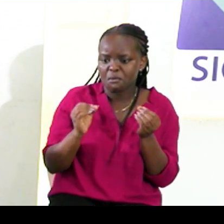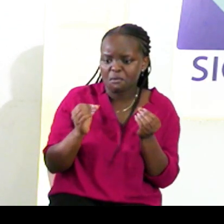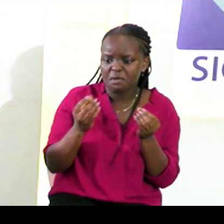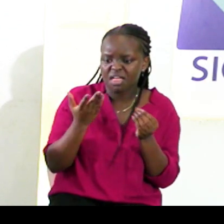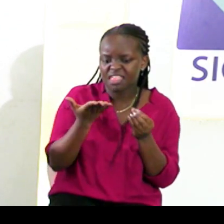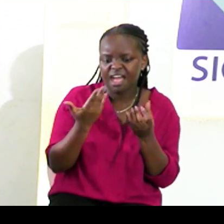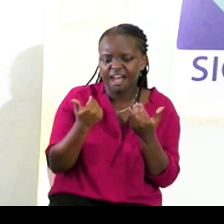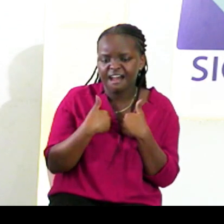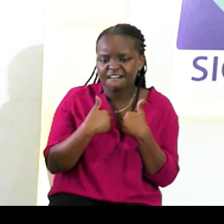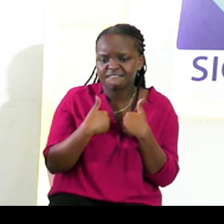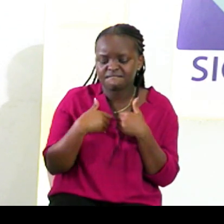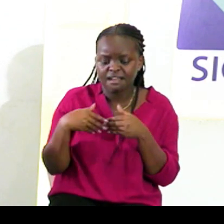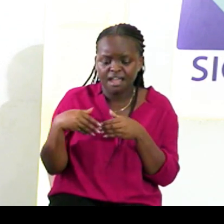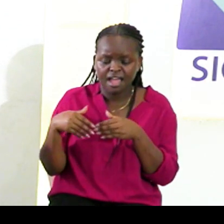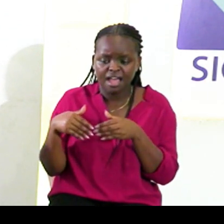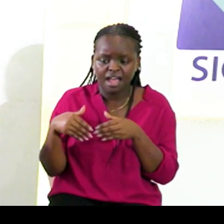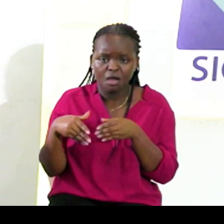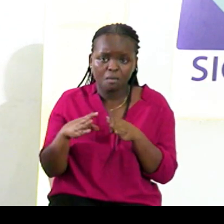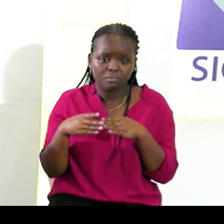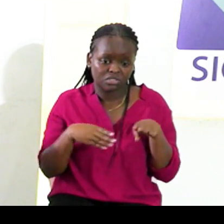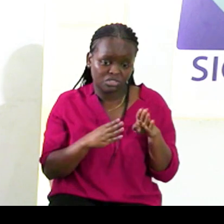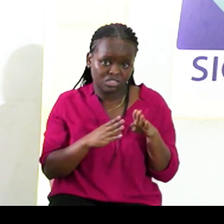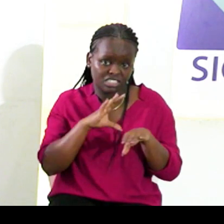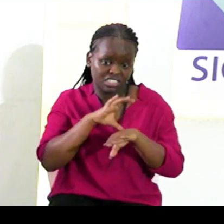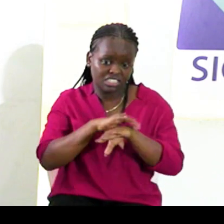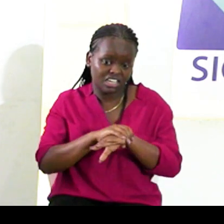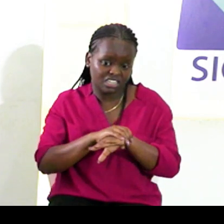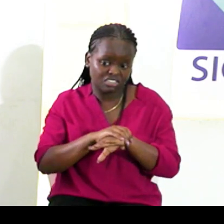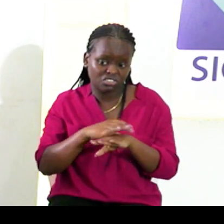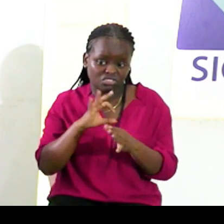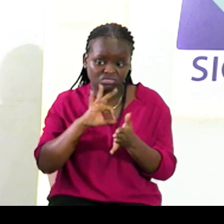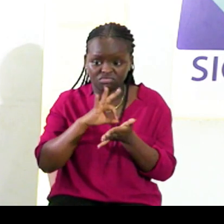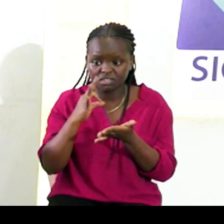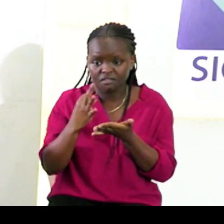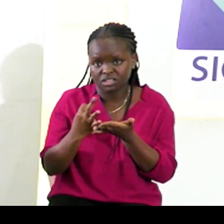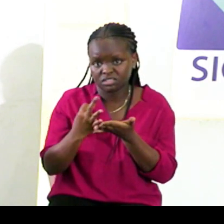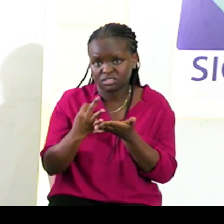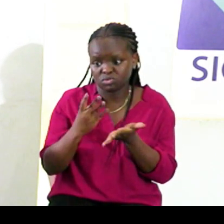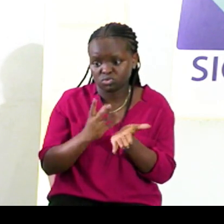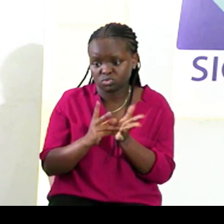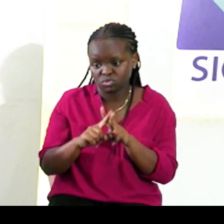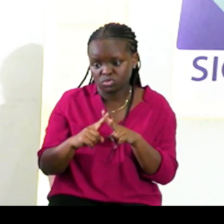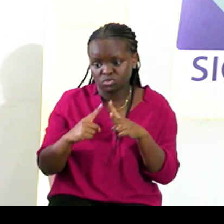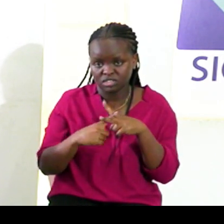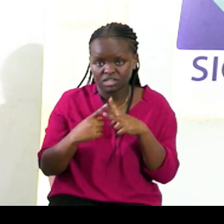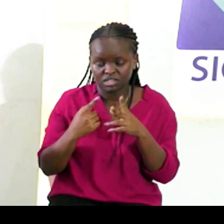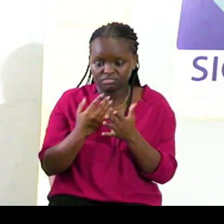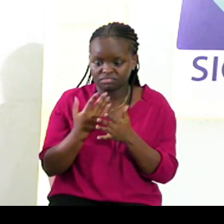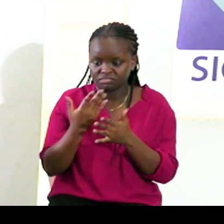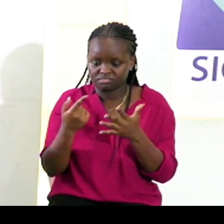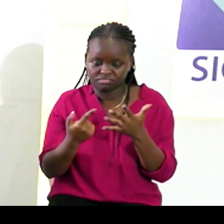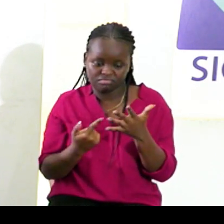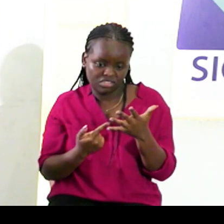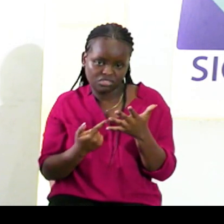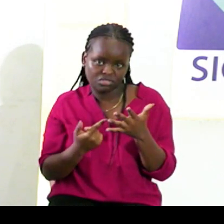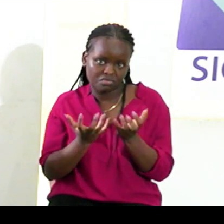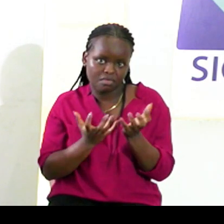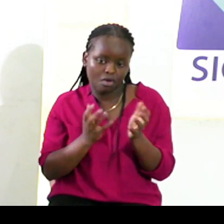some avenues that you get funds to start such businesses, or